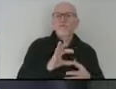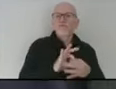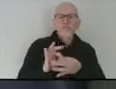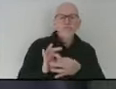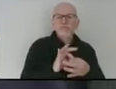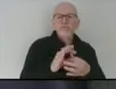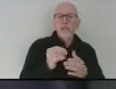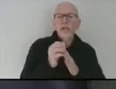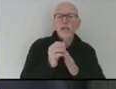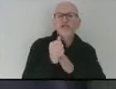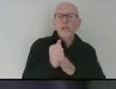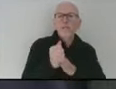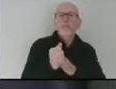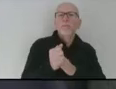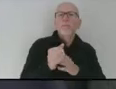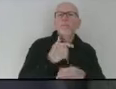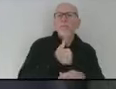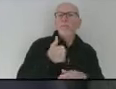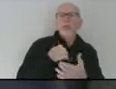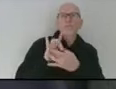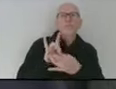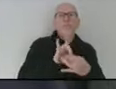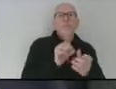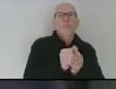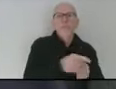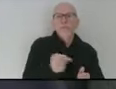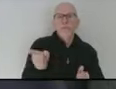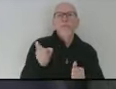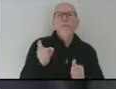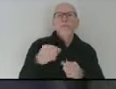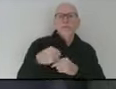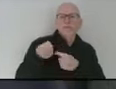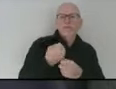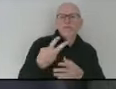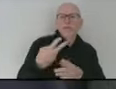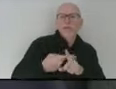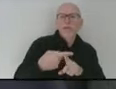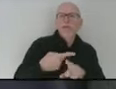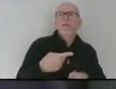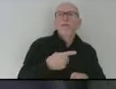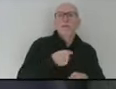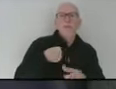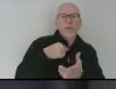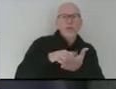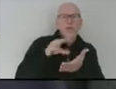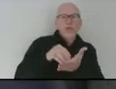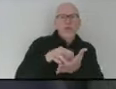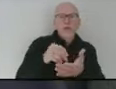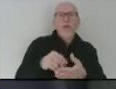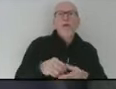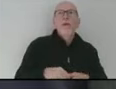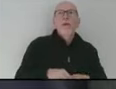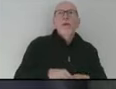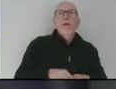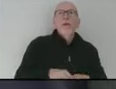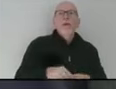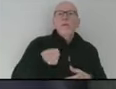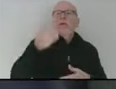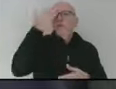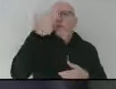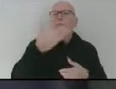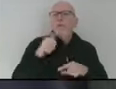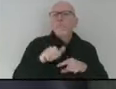that we've partnered with over the last several months as we've taken some lessons learned. We know the best practices.